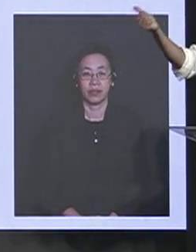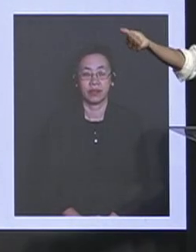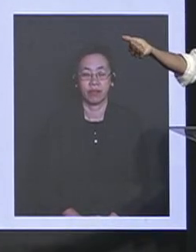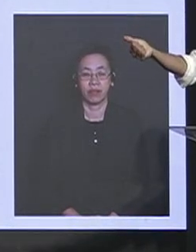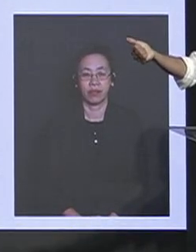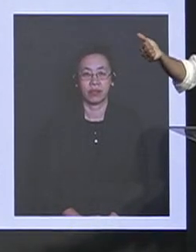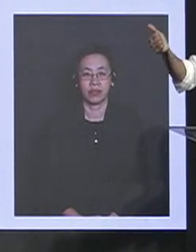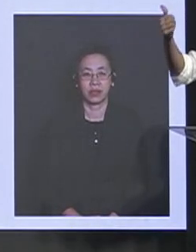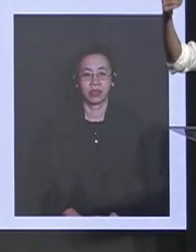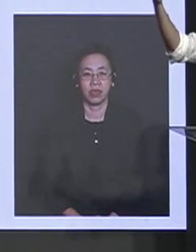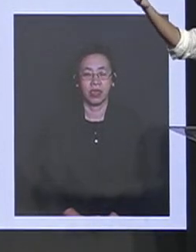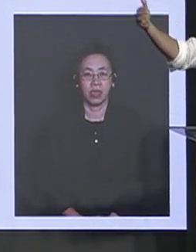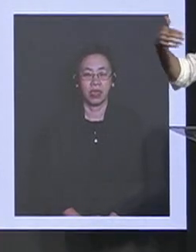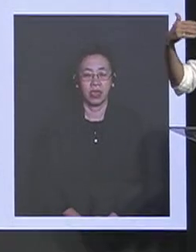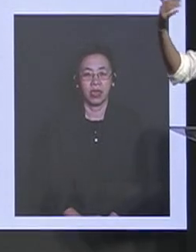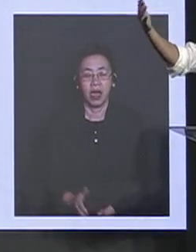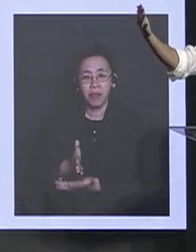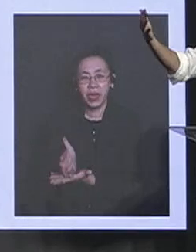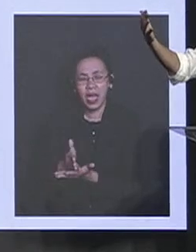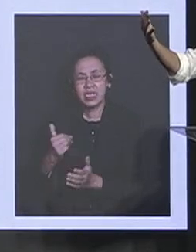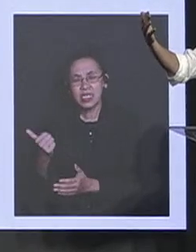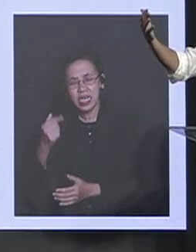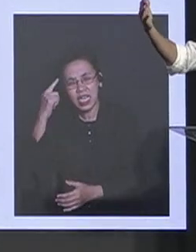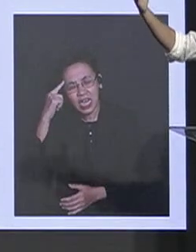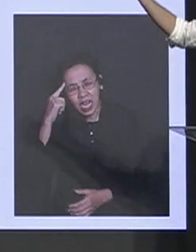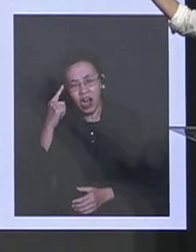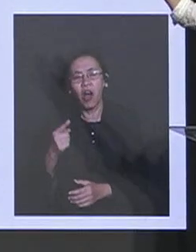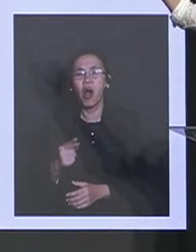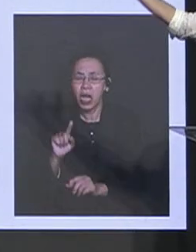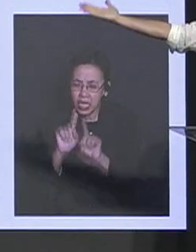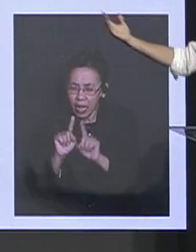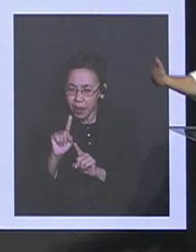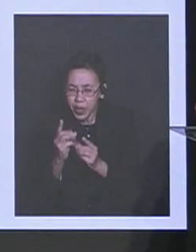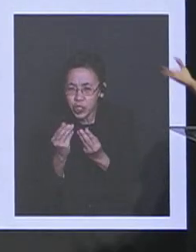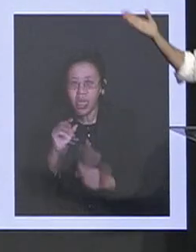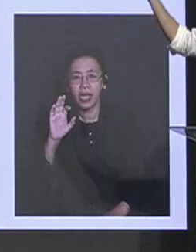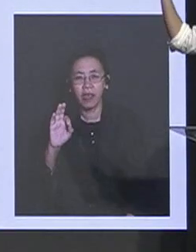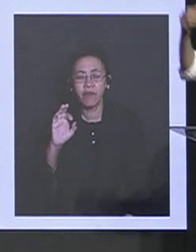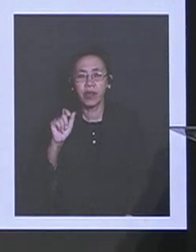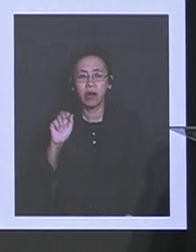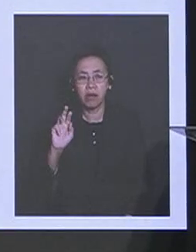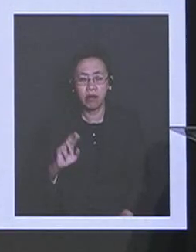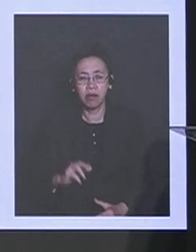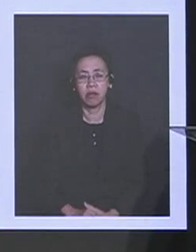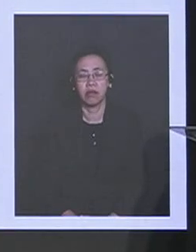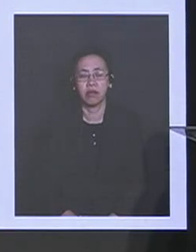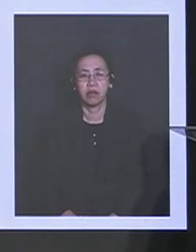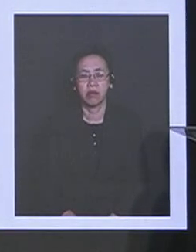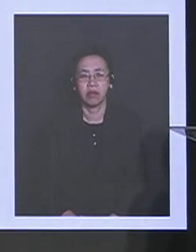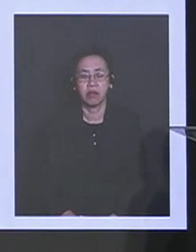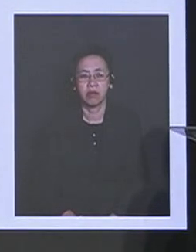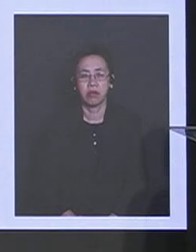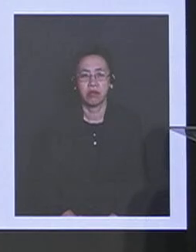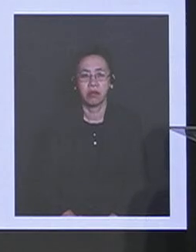area ratio, the height, density, and so this was One Vanderbilt, which was sort of the